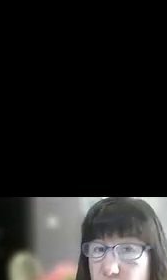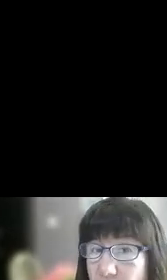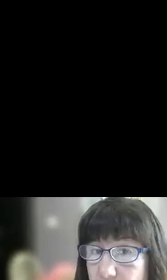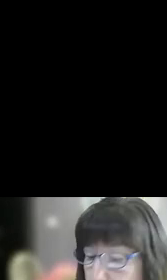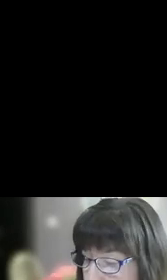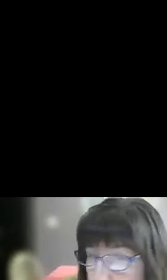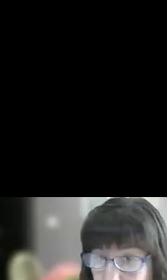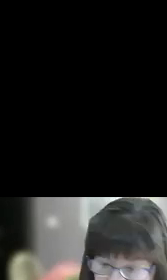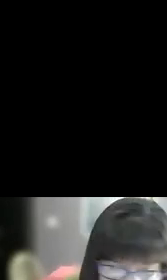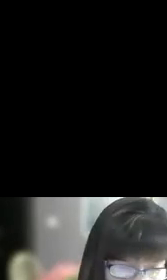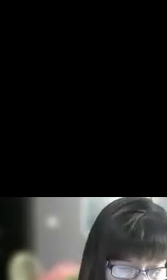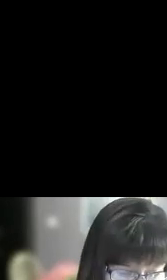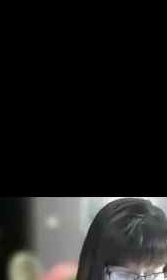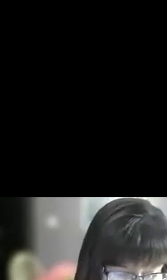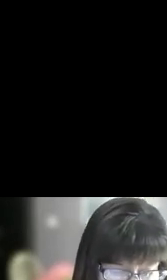in the chat right now.